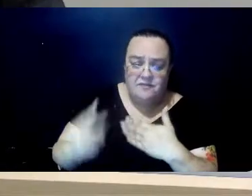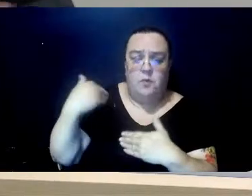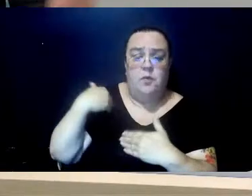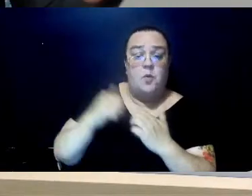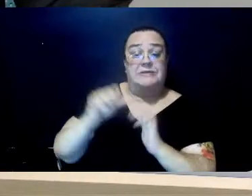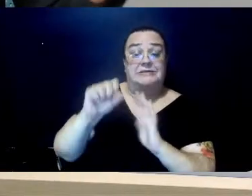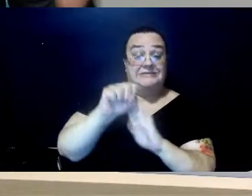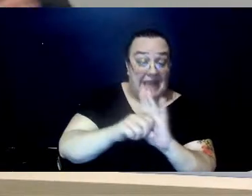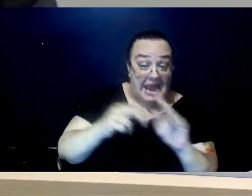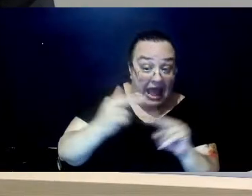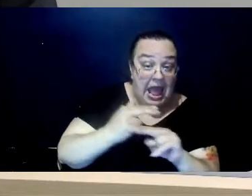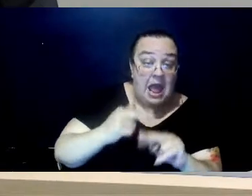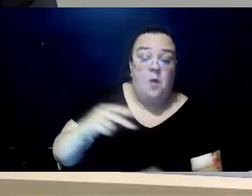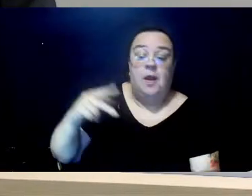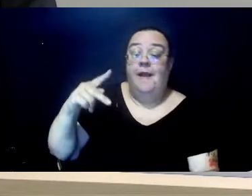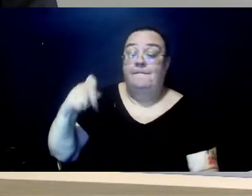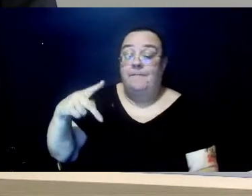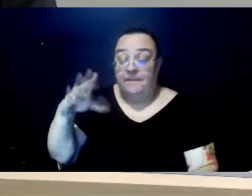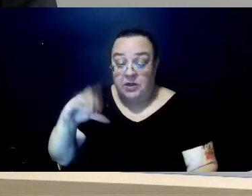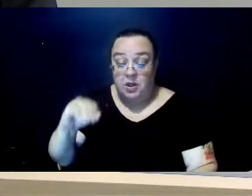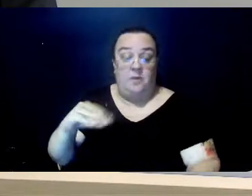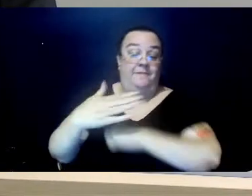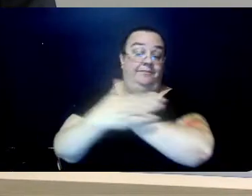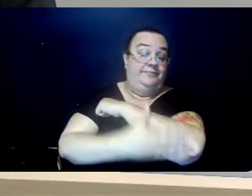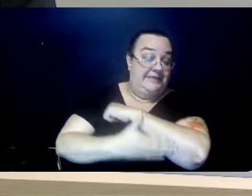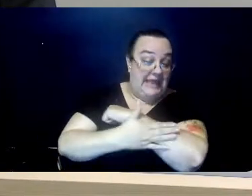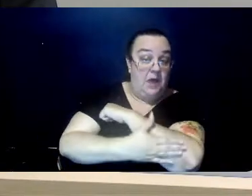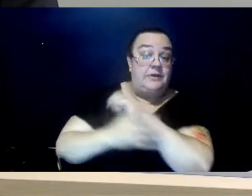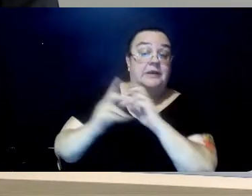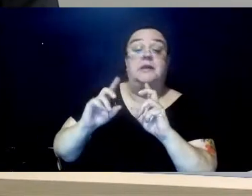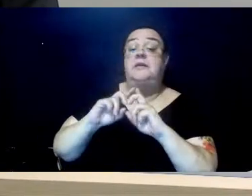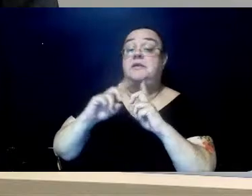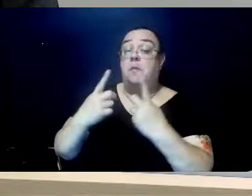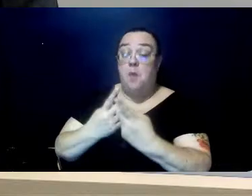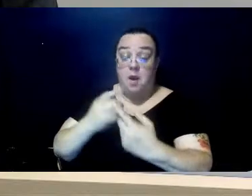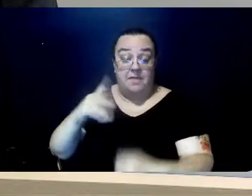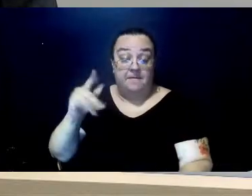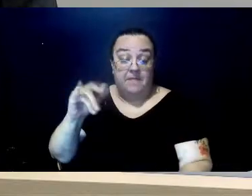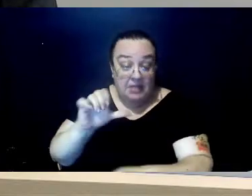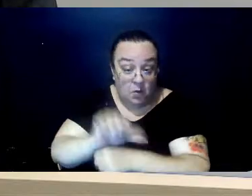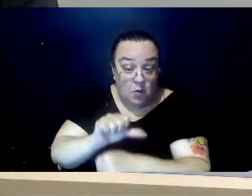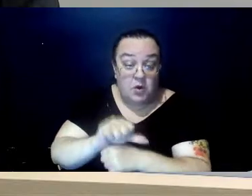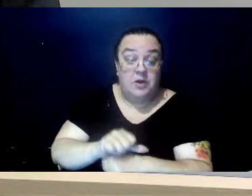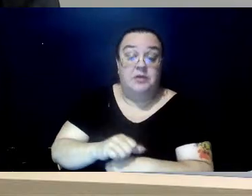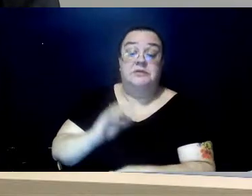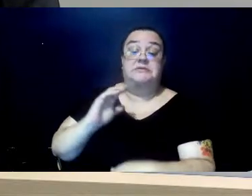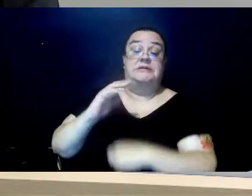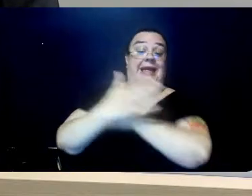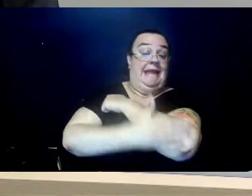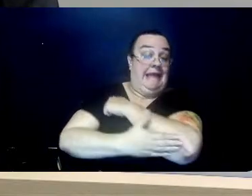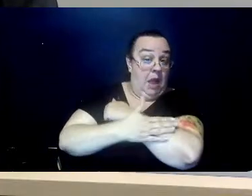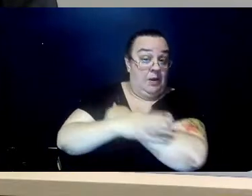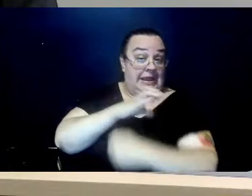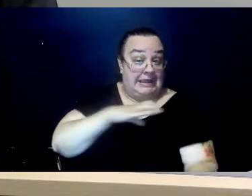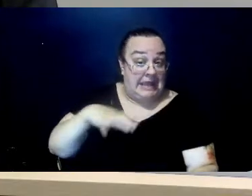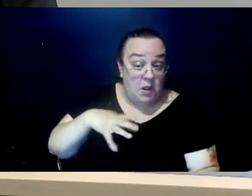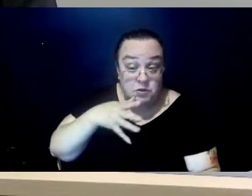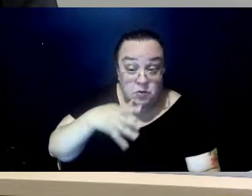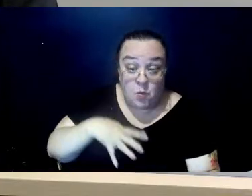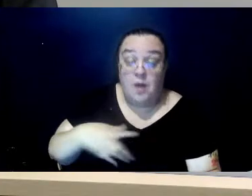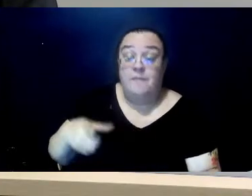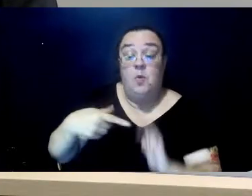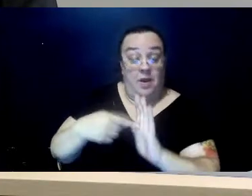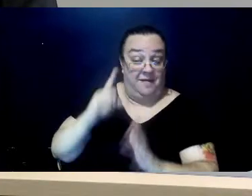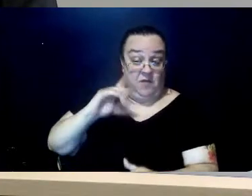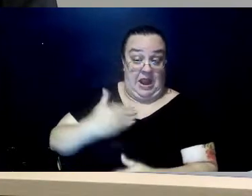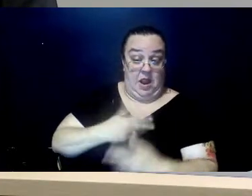of Public Works, our county councilwoman representative for our district, and we continue to push the buttons that we